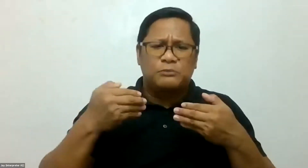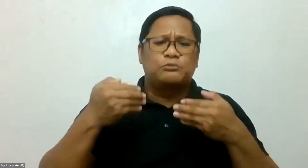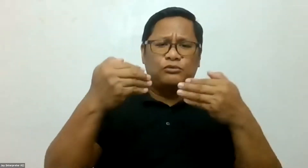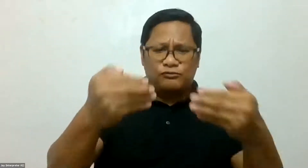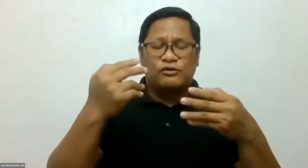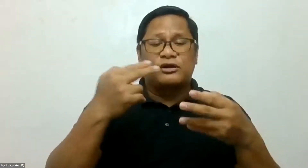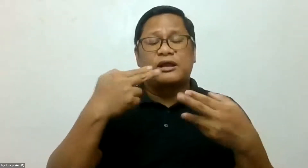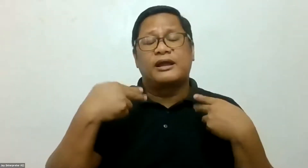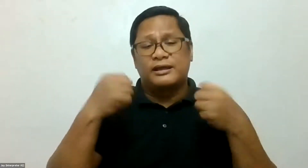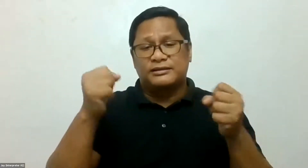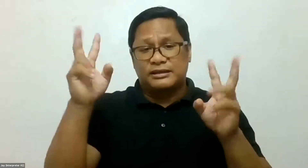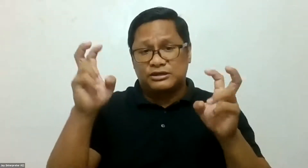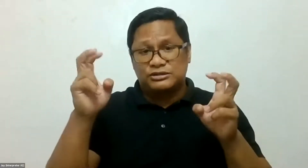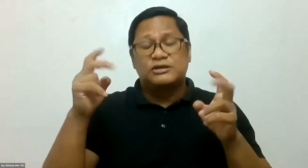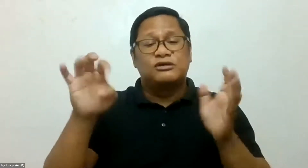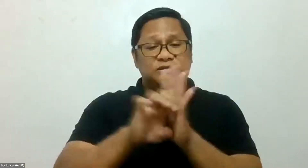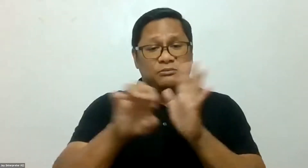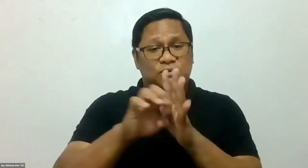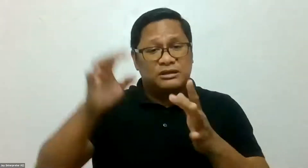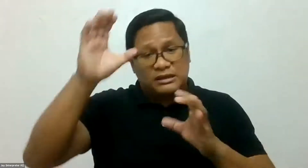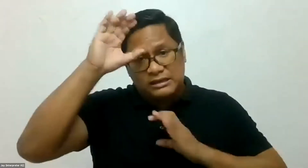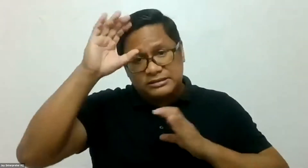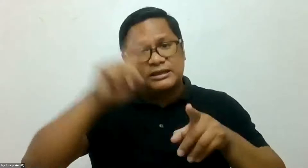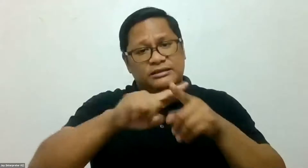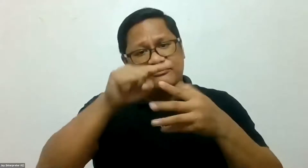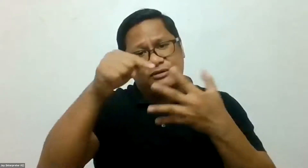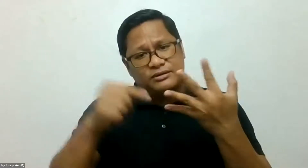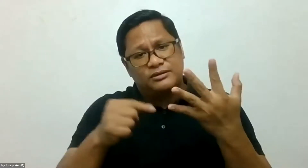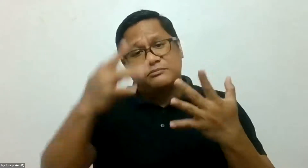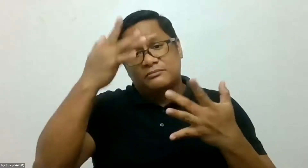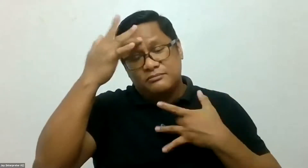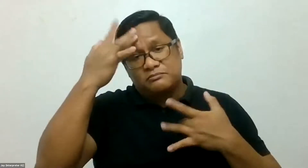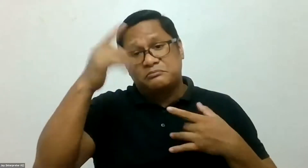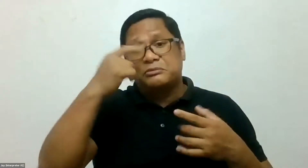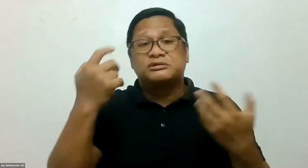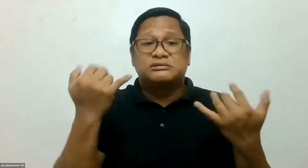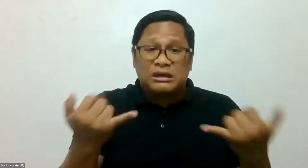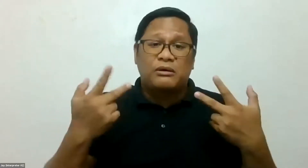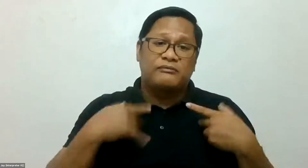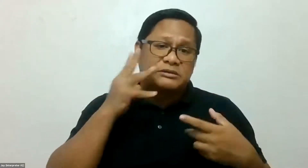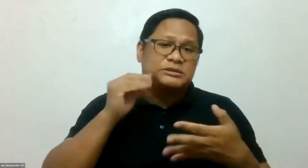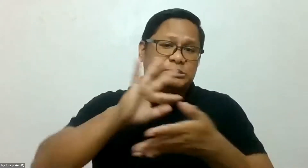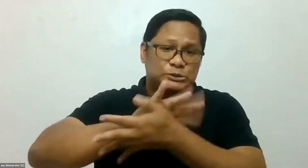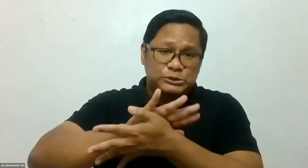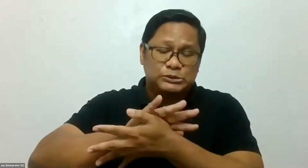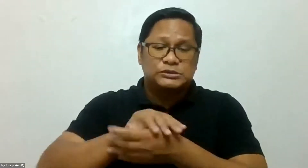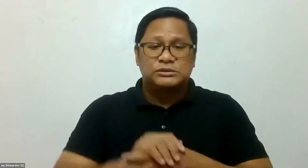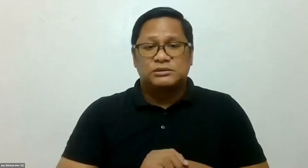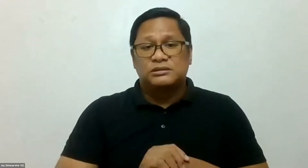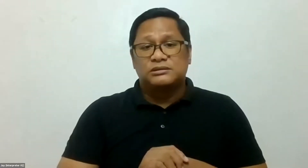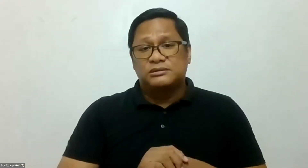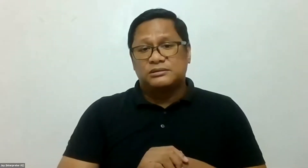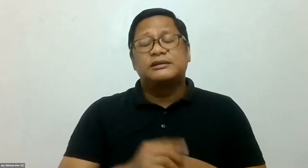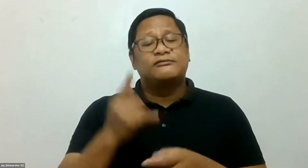like cancer or psoriasis, among others, just because there's a pandemic. As I listen to Dr. Cairo, it appears that that